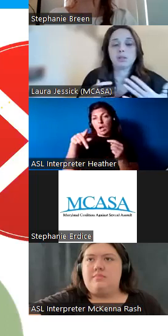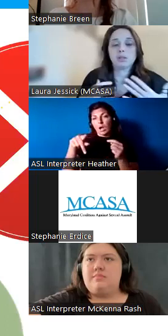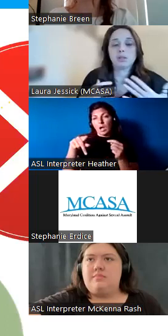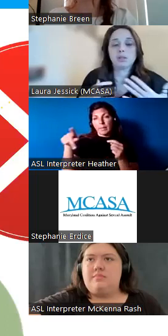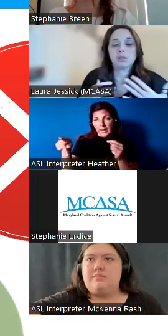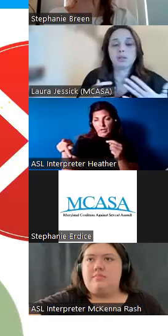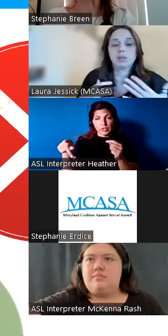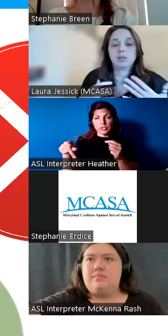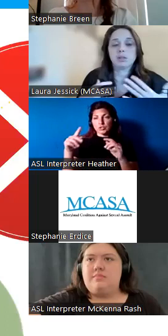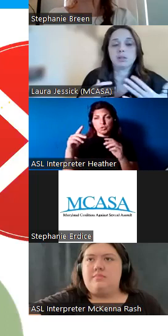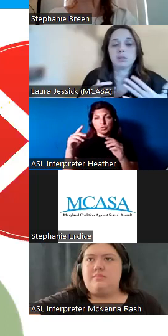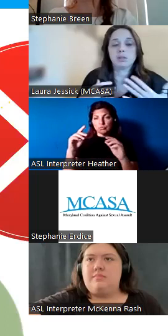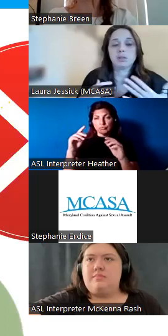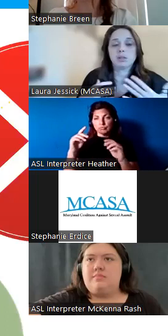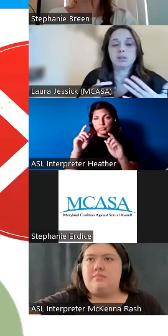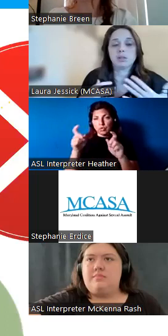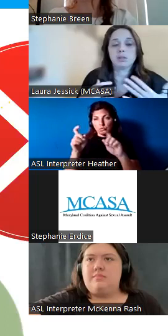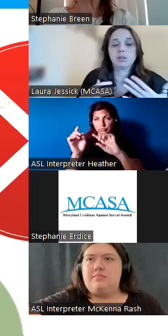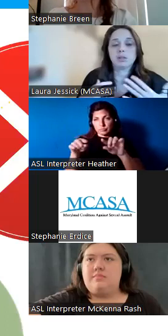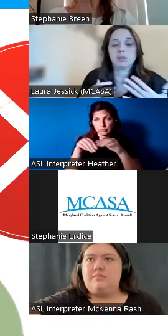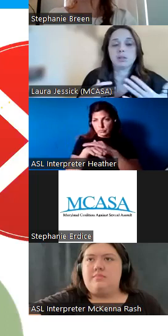receive the access to that.